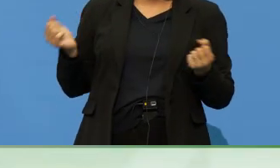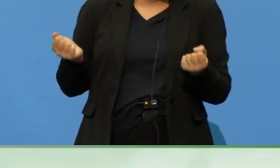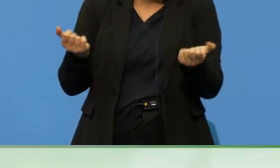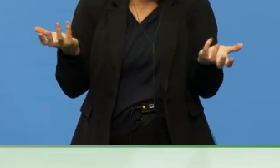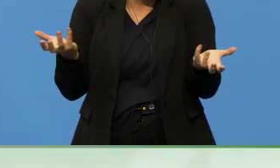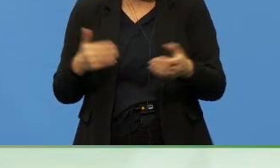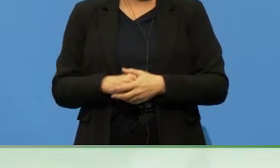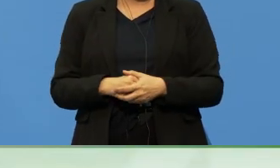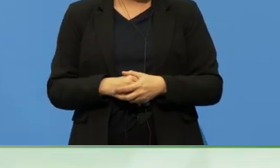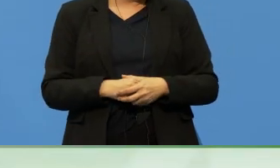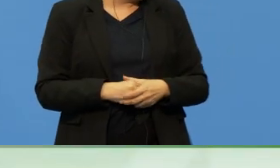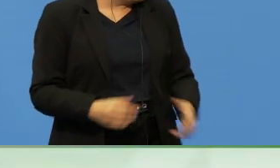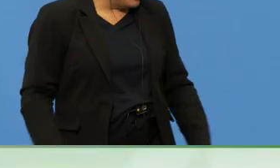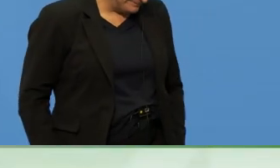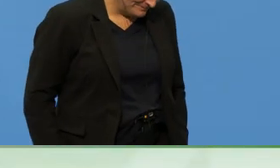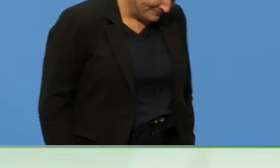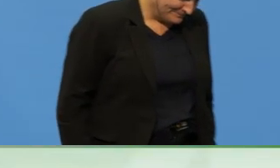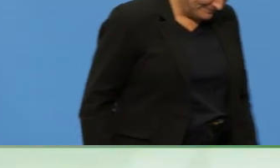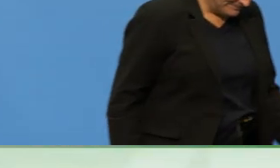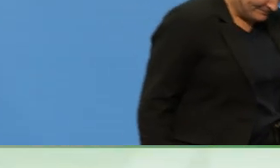design. Thank you.